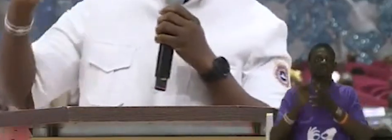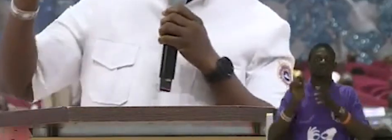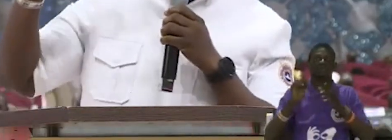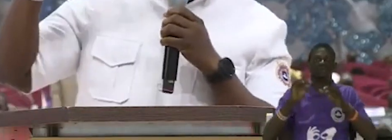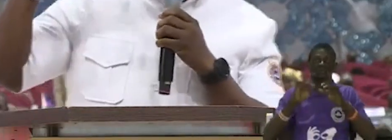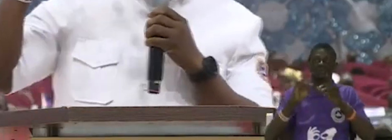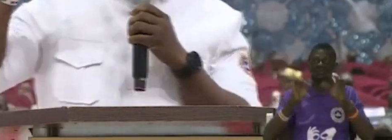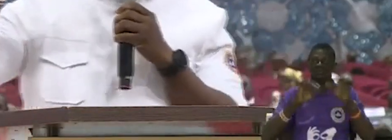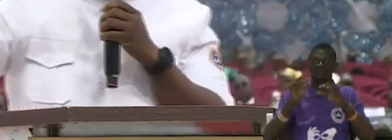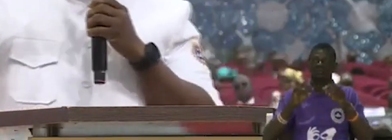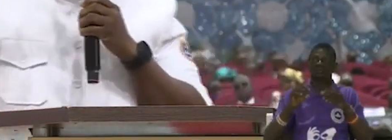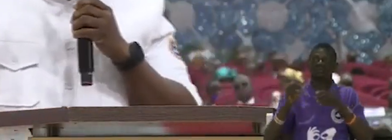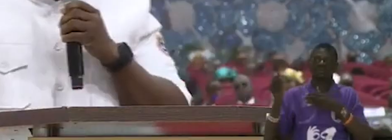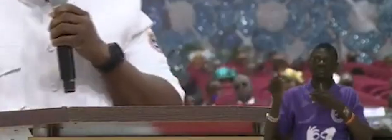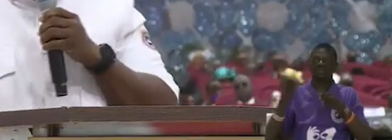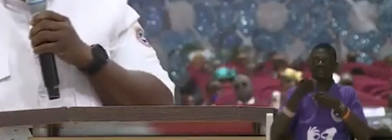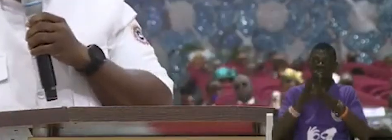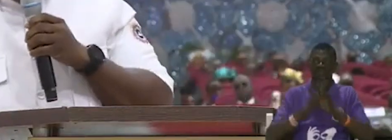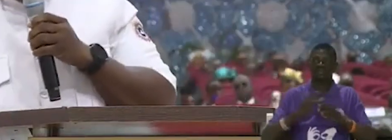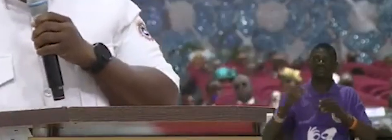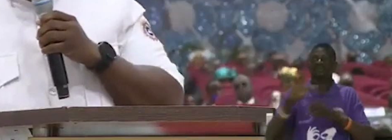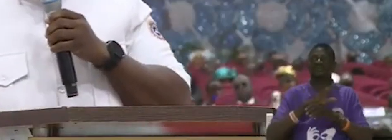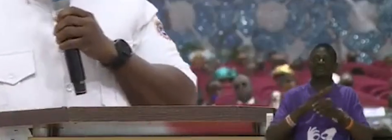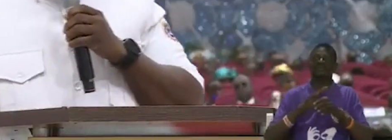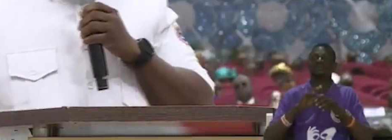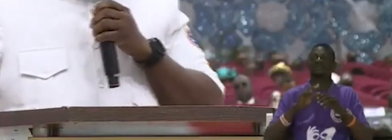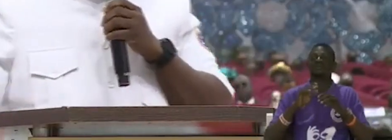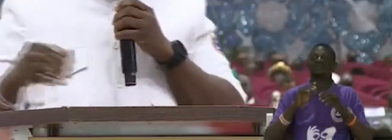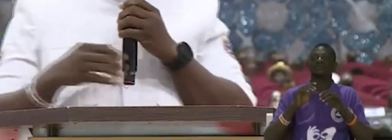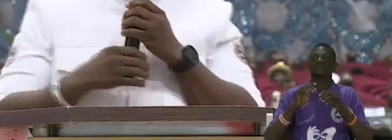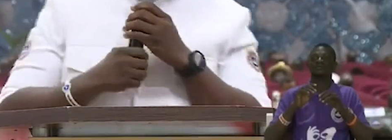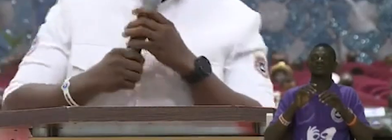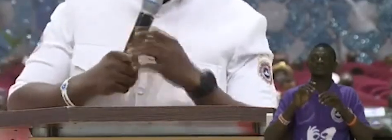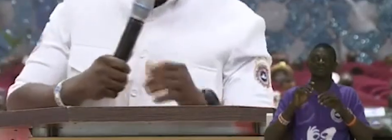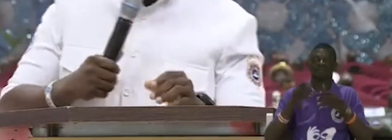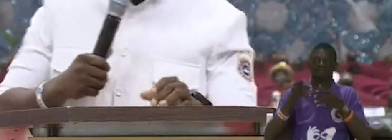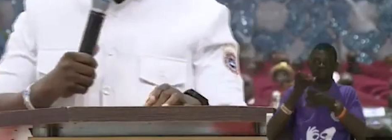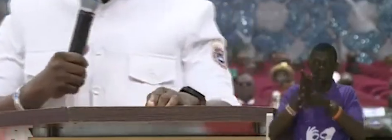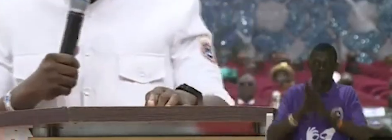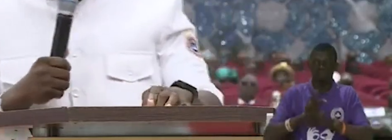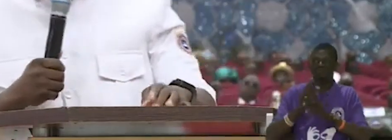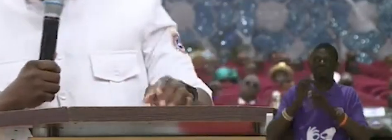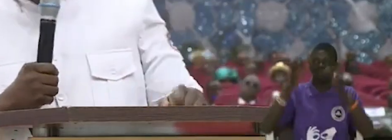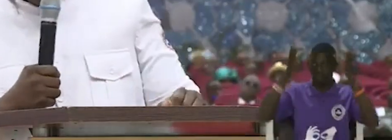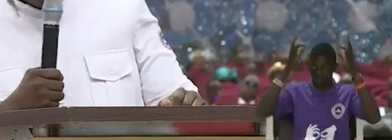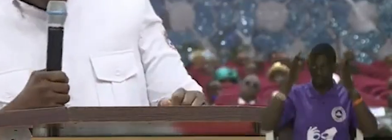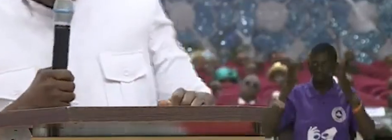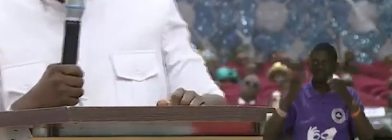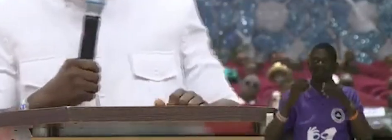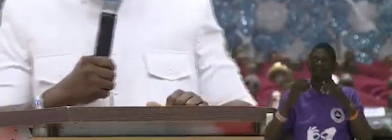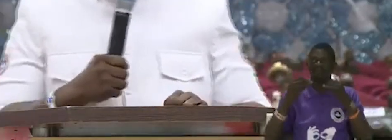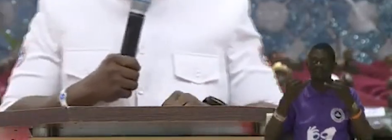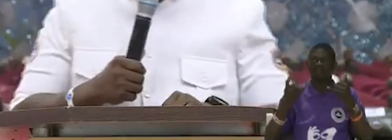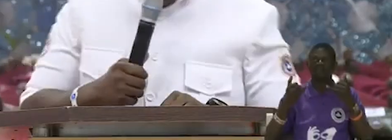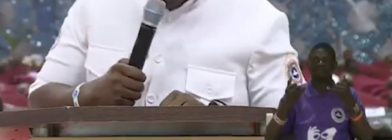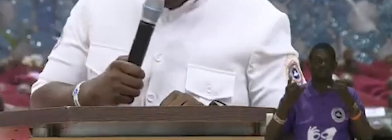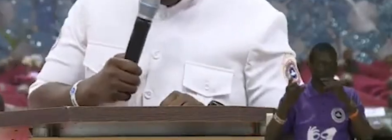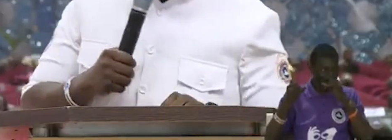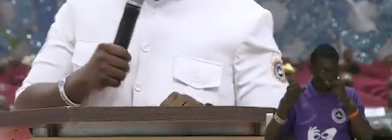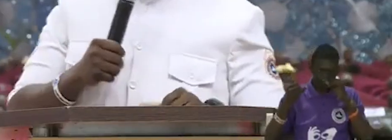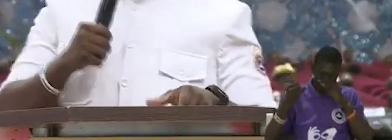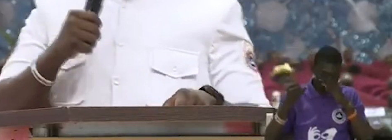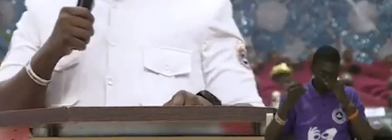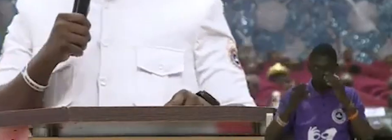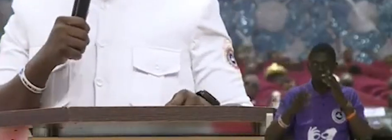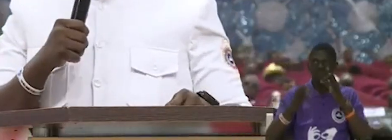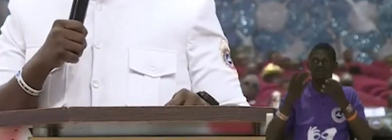evening, I borrowed their crown. That is the crown. Now, if